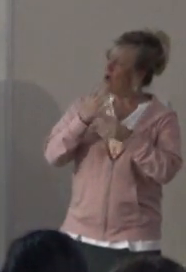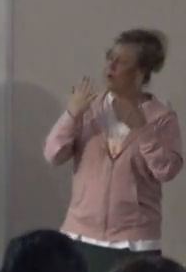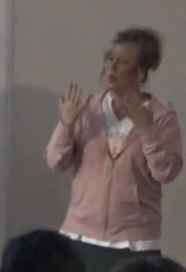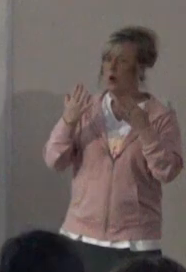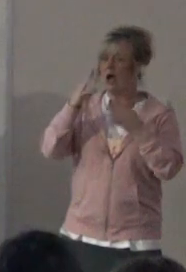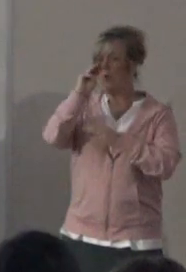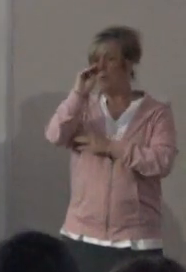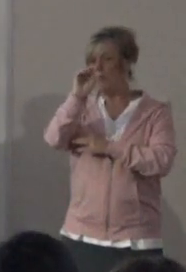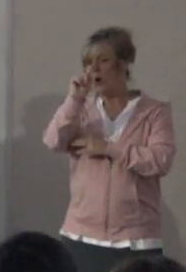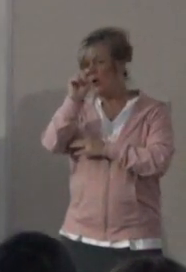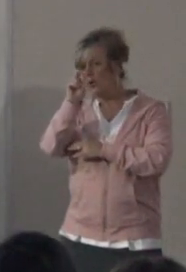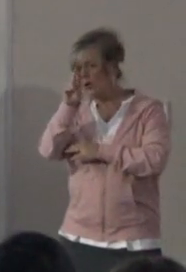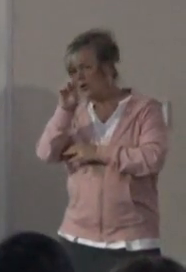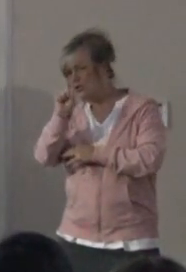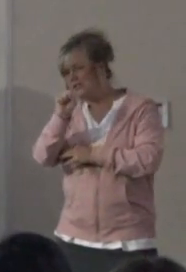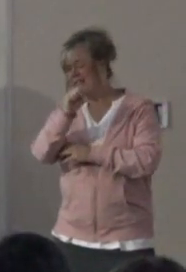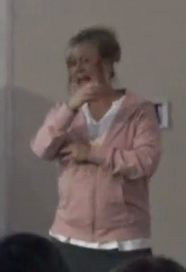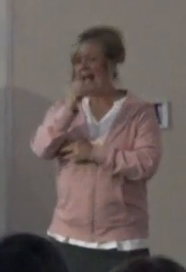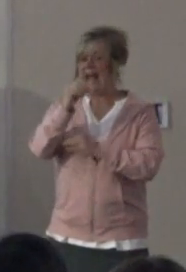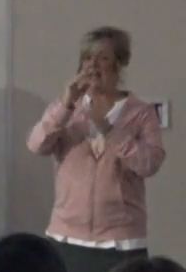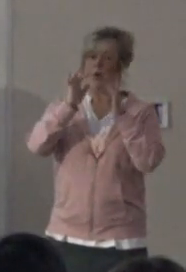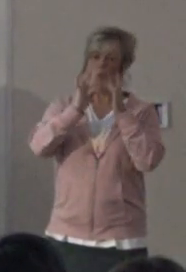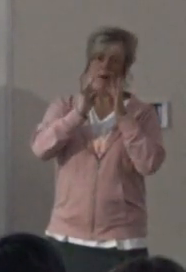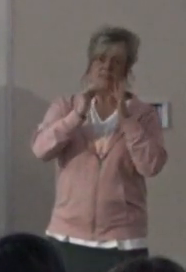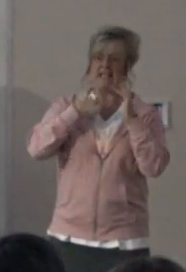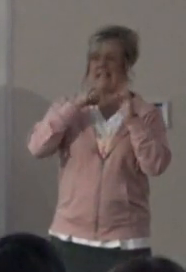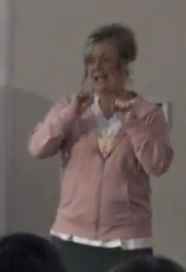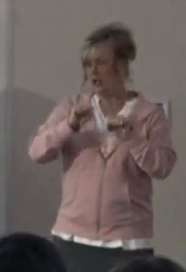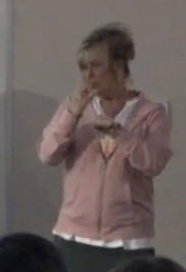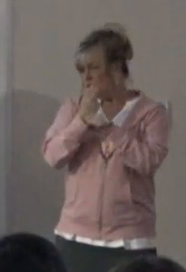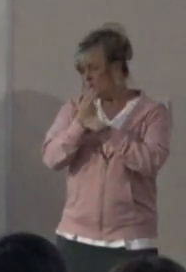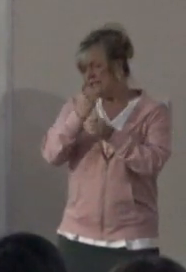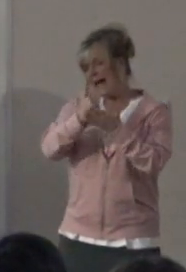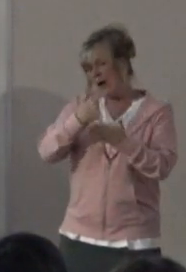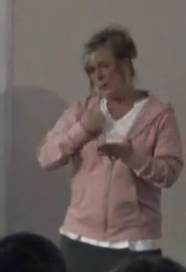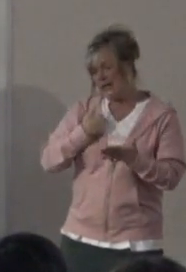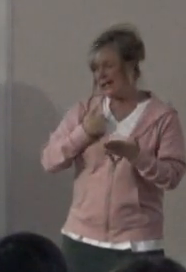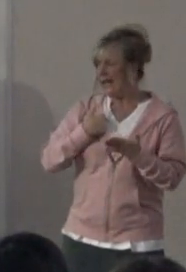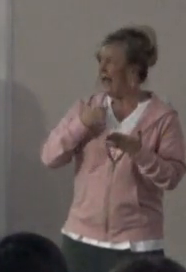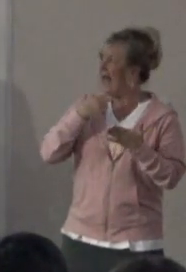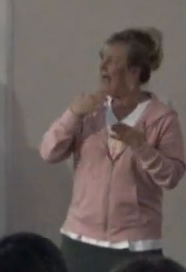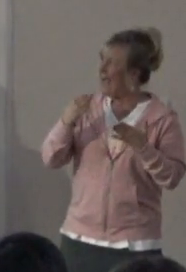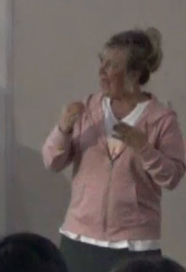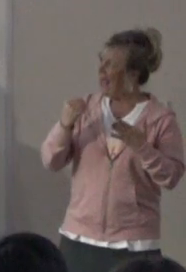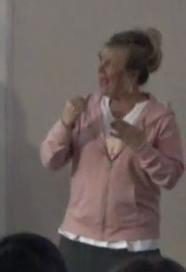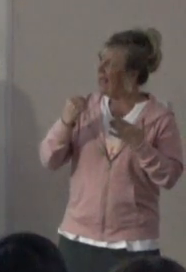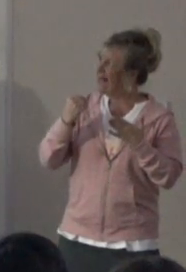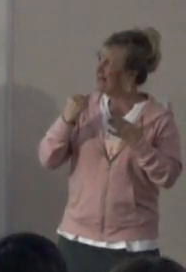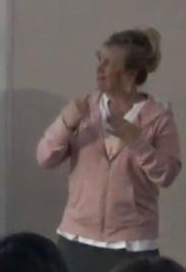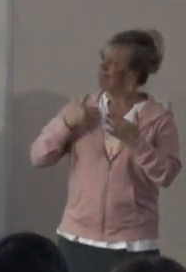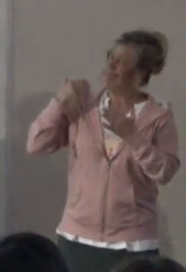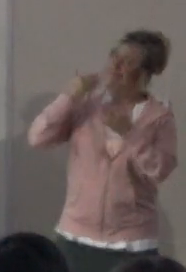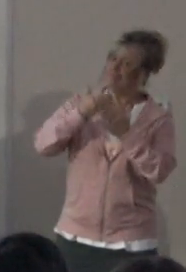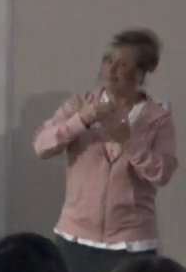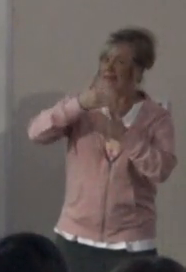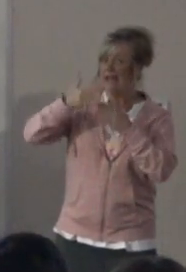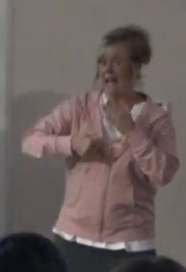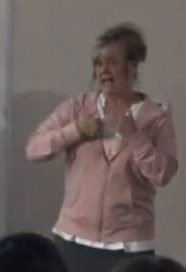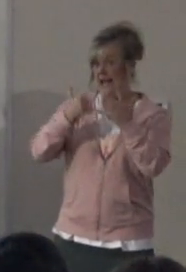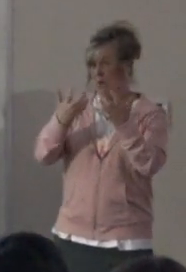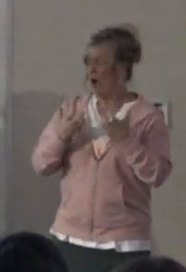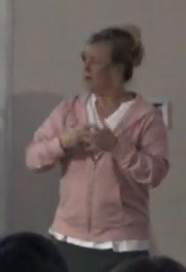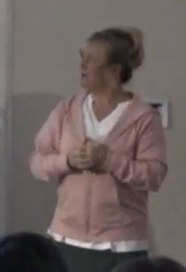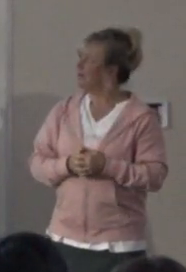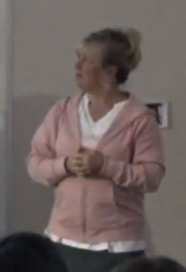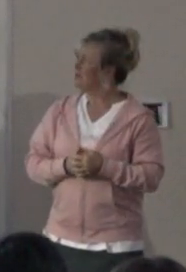motors were, what Arduinos were, what websites I could use that would help me and get me to the end product that I wanted to get.